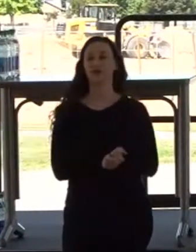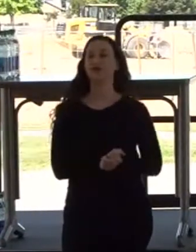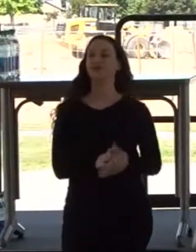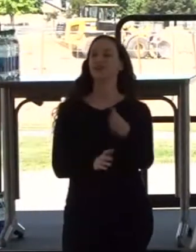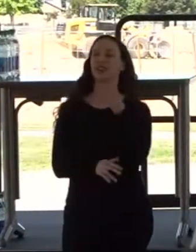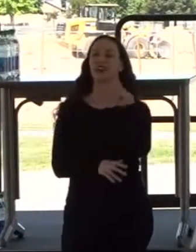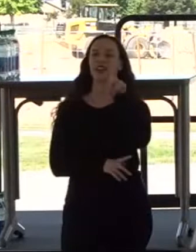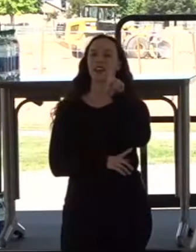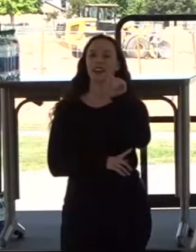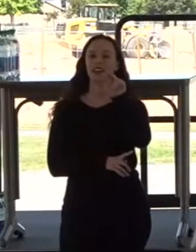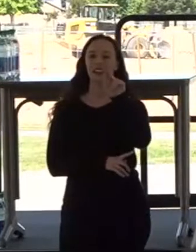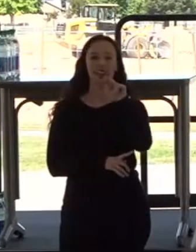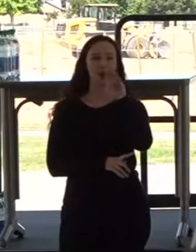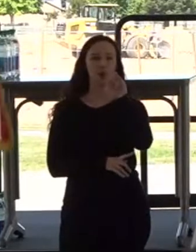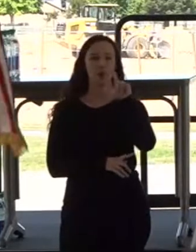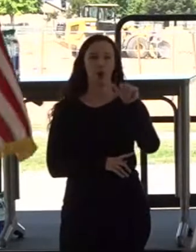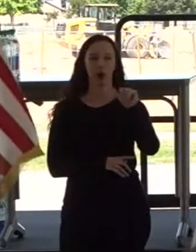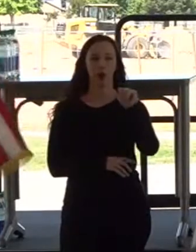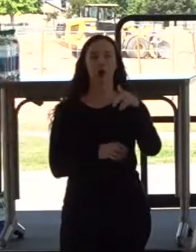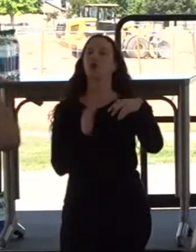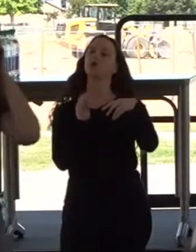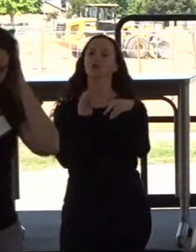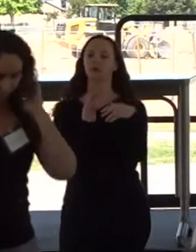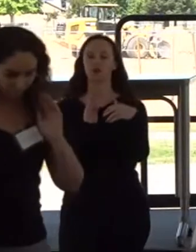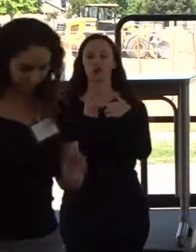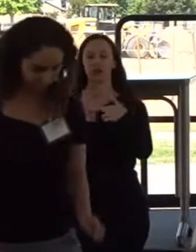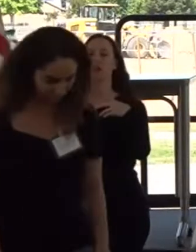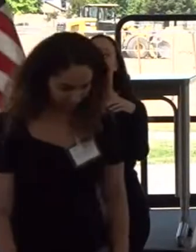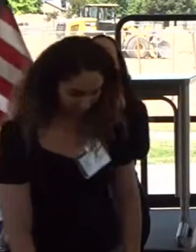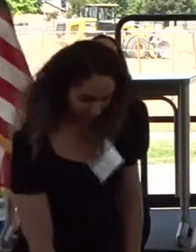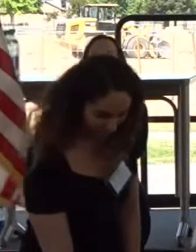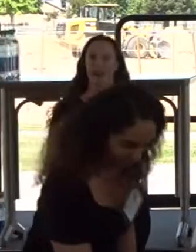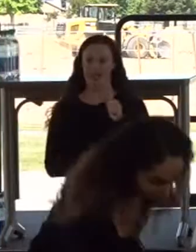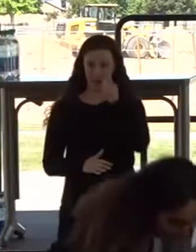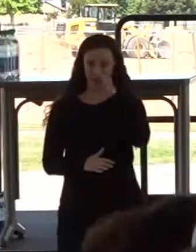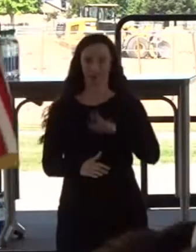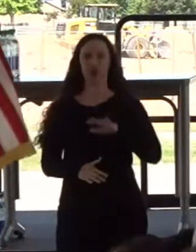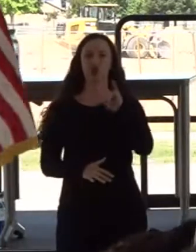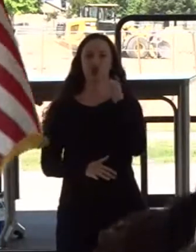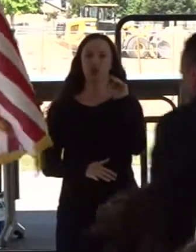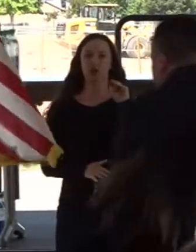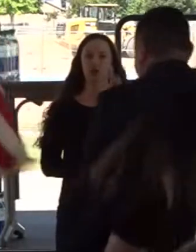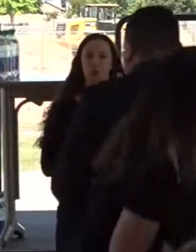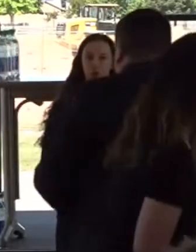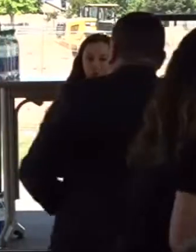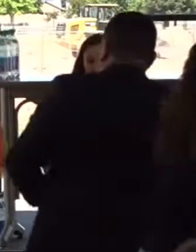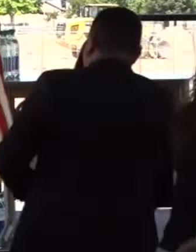And Dan Moreno, representing Assemblyman Jim Patterson.